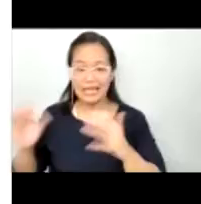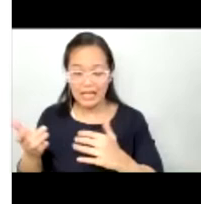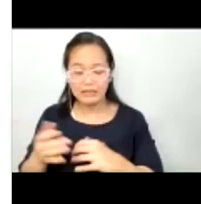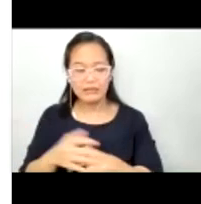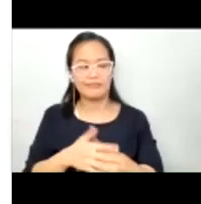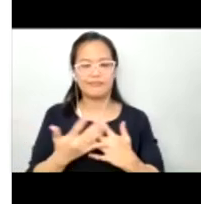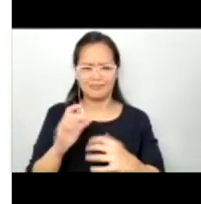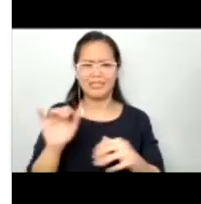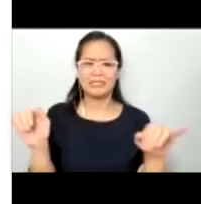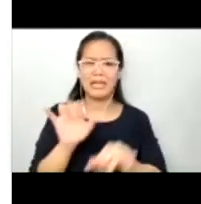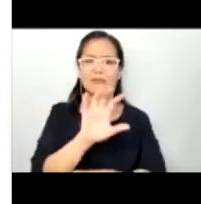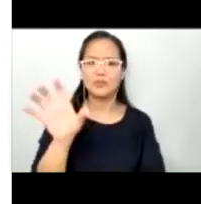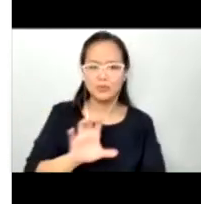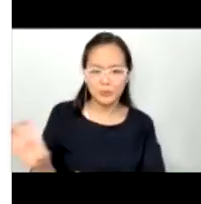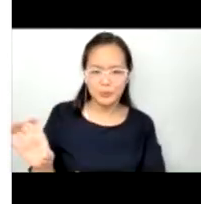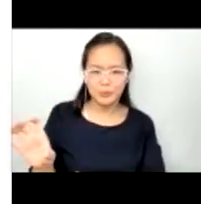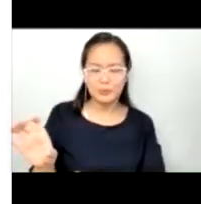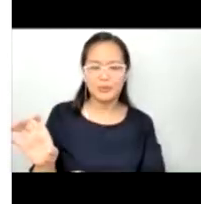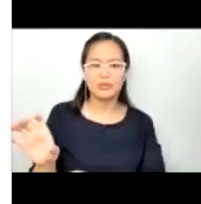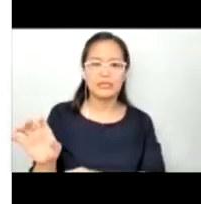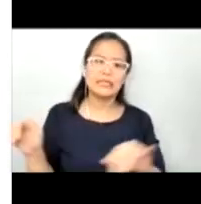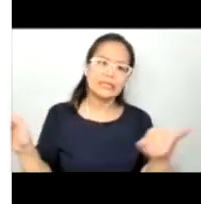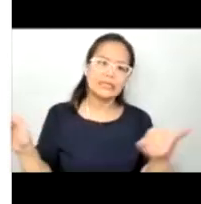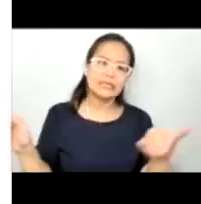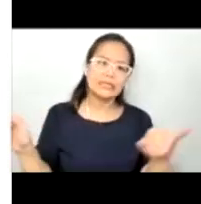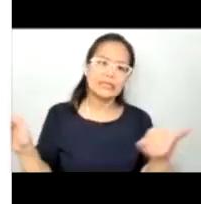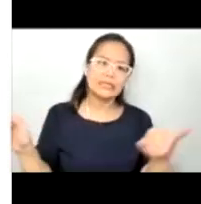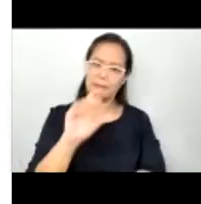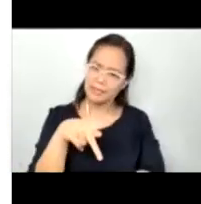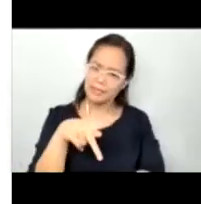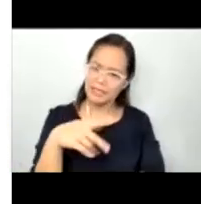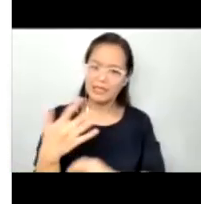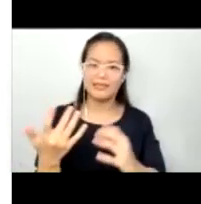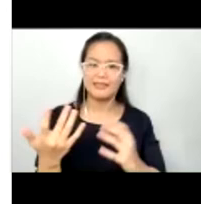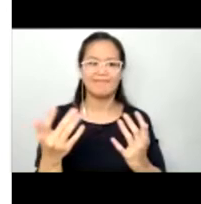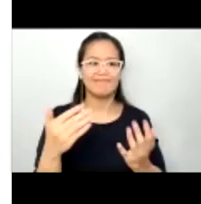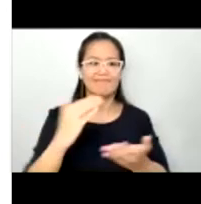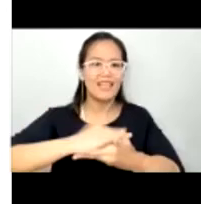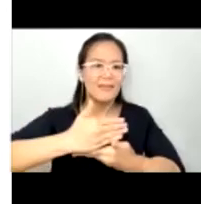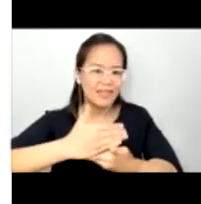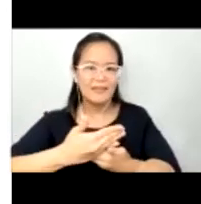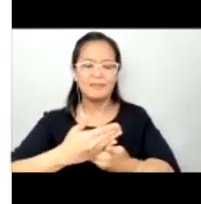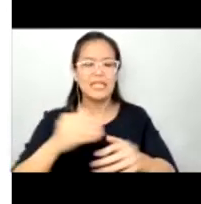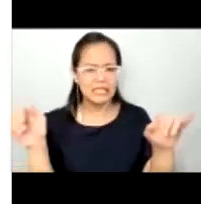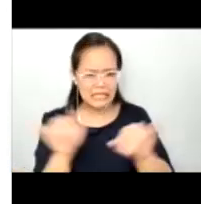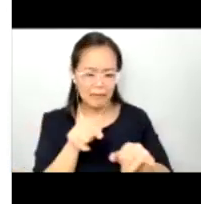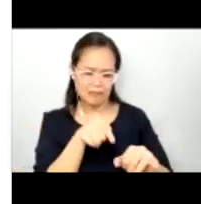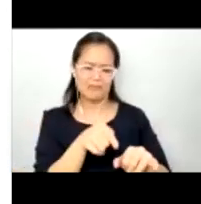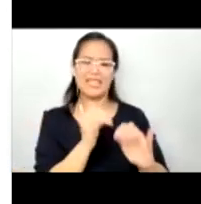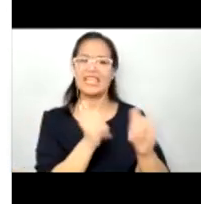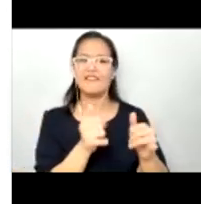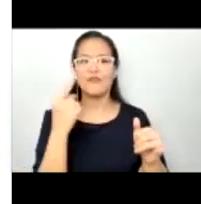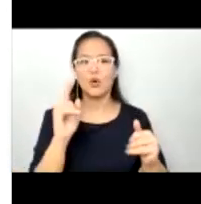Zoom. And then it's the same cell phone. It's the same laptop that you use also